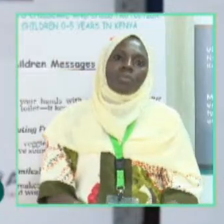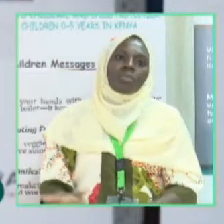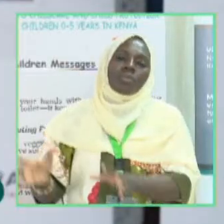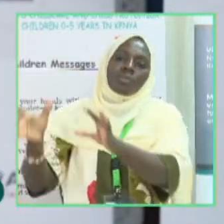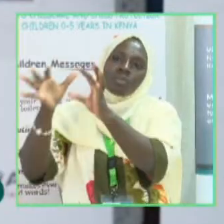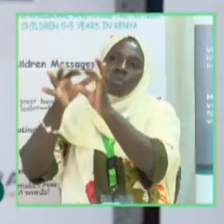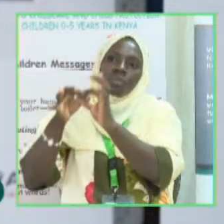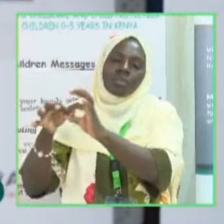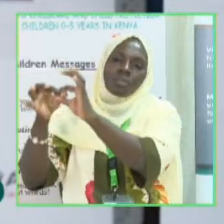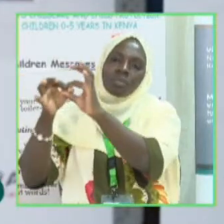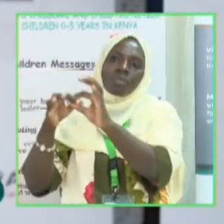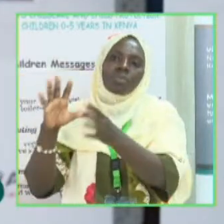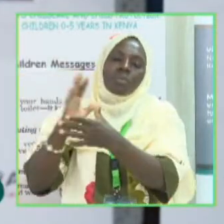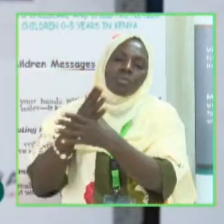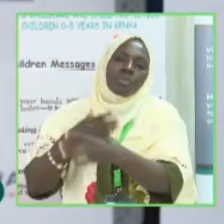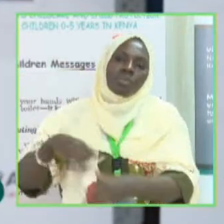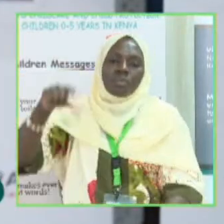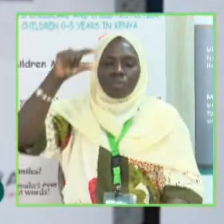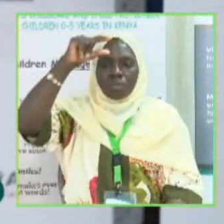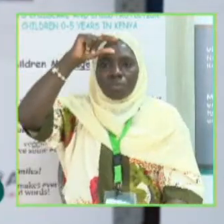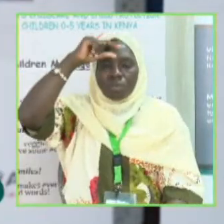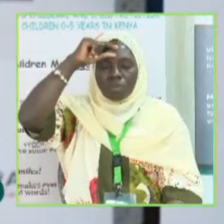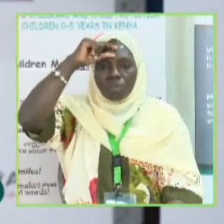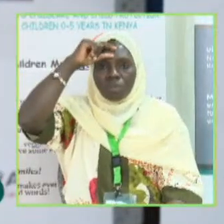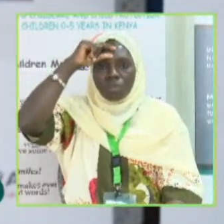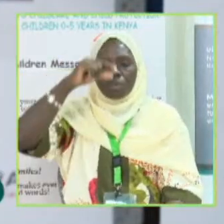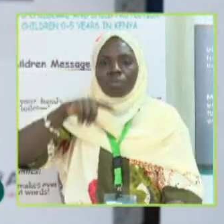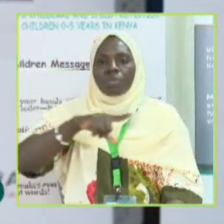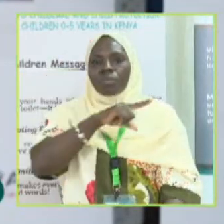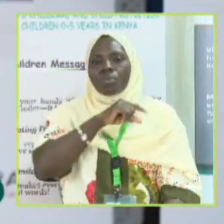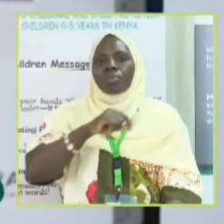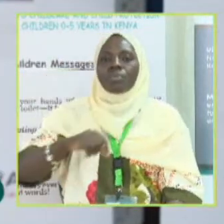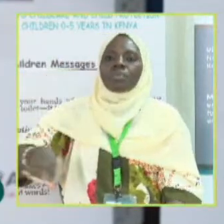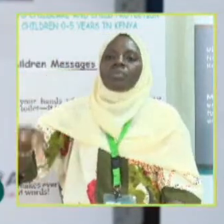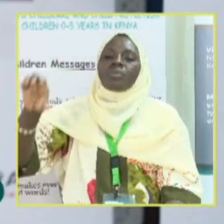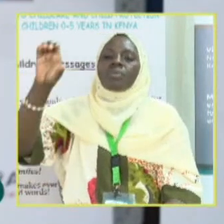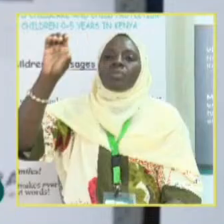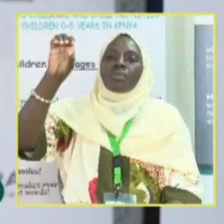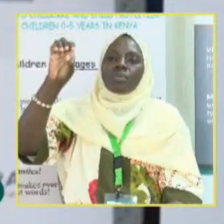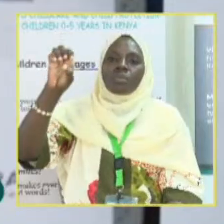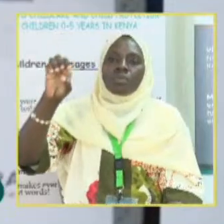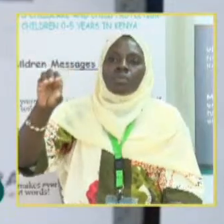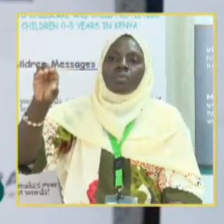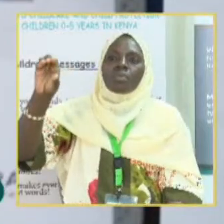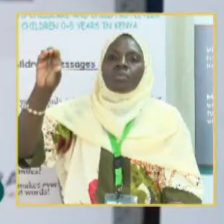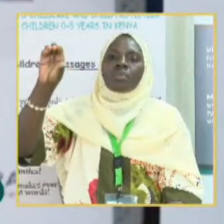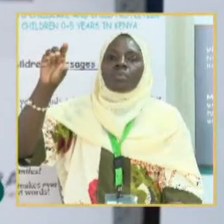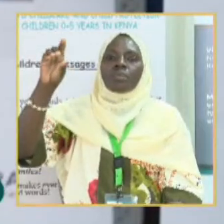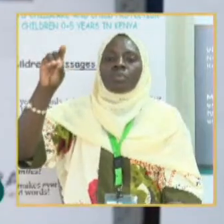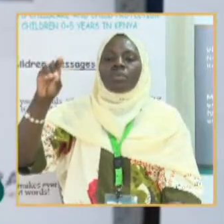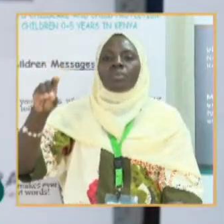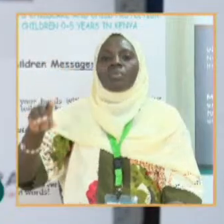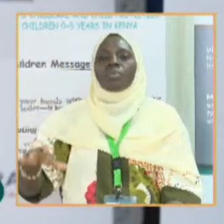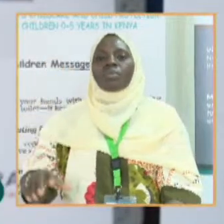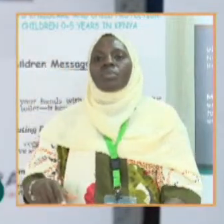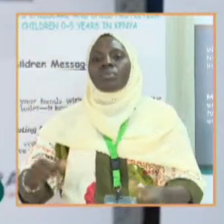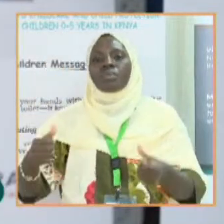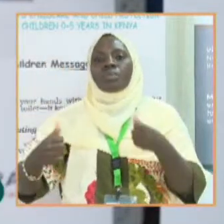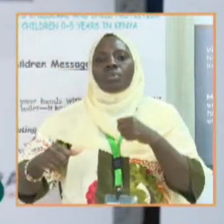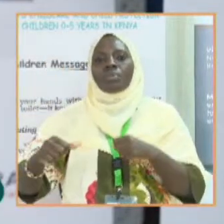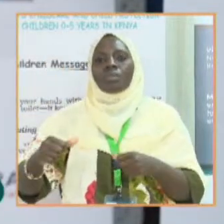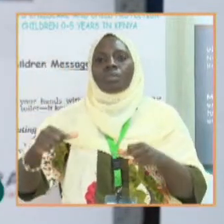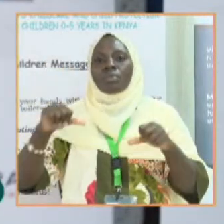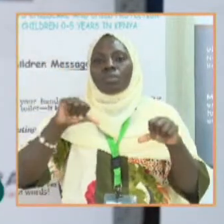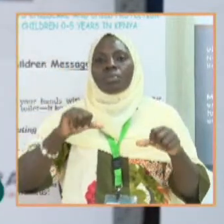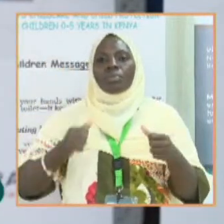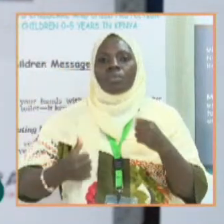between government ECD actors. So how do the government ECD actors, how do the departments of government collaborate? What the findings indicates